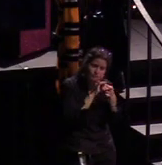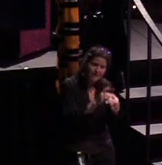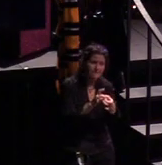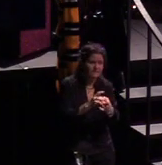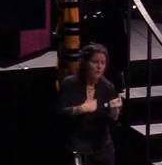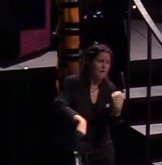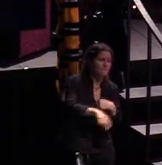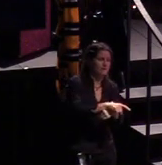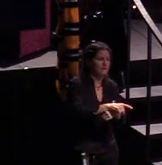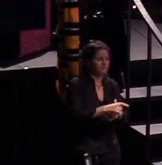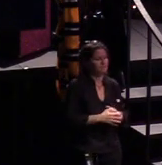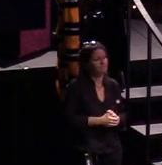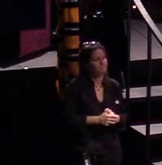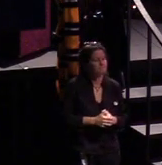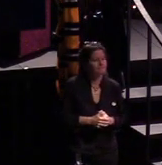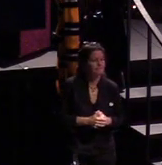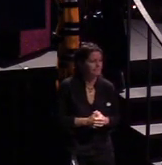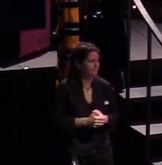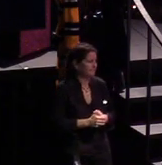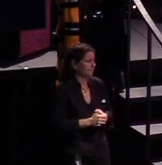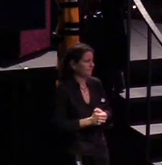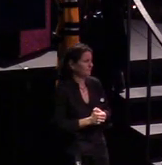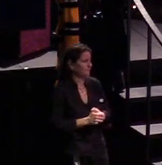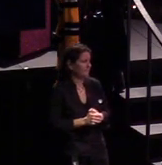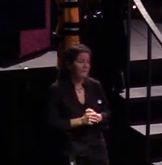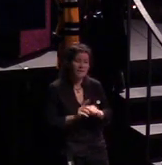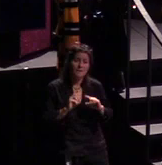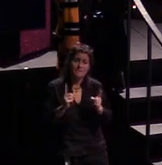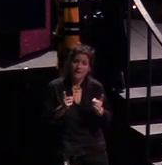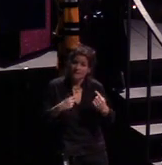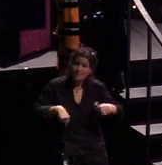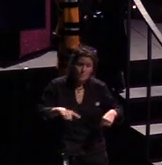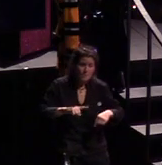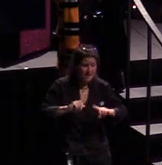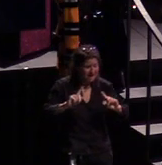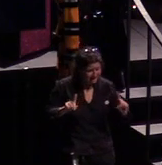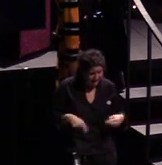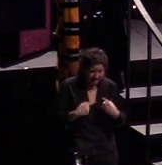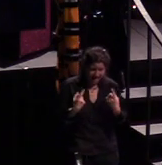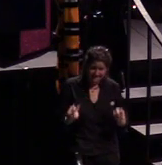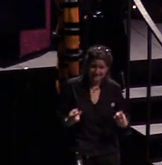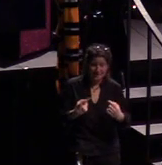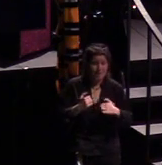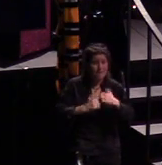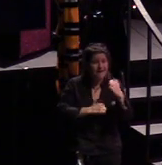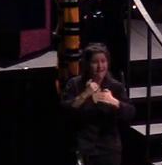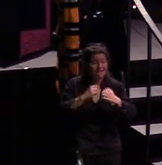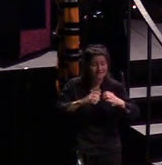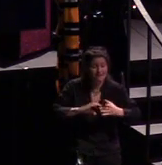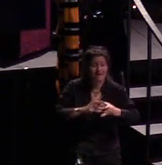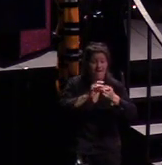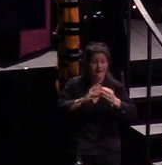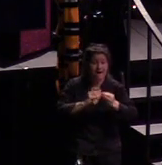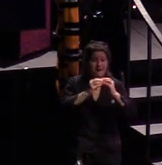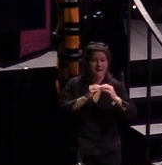everyone sausage but we can't build let's get our arts on unhealthy